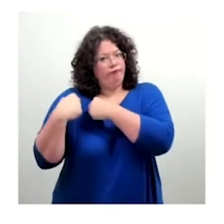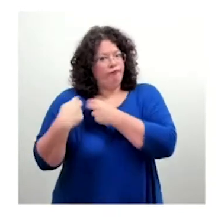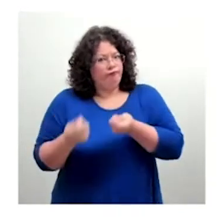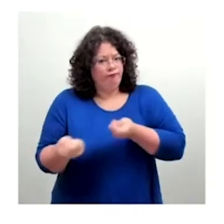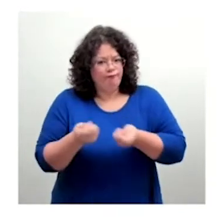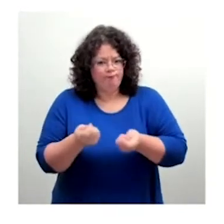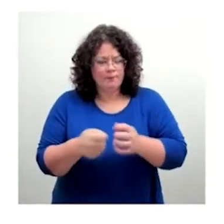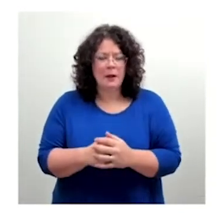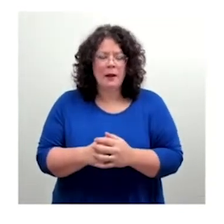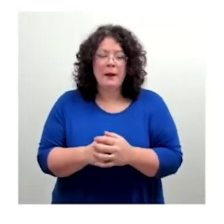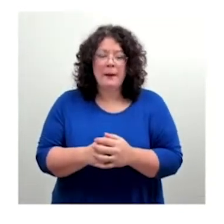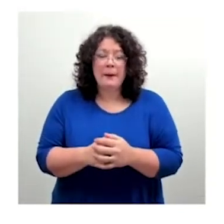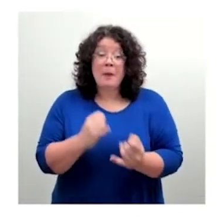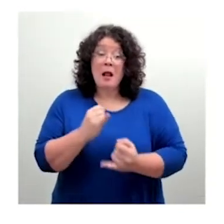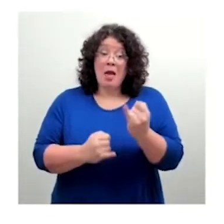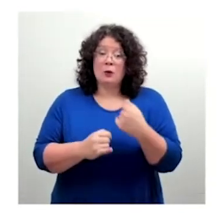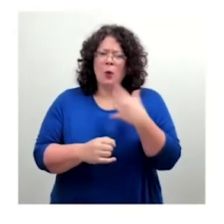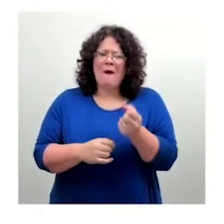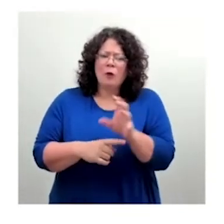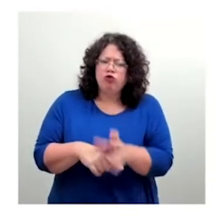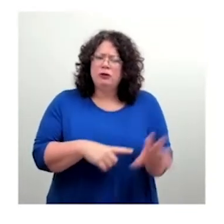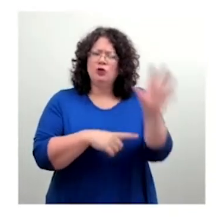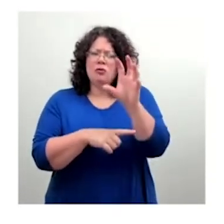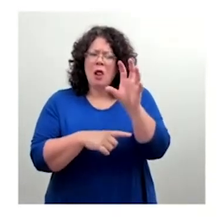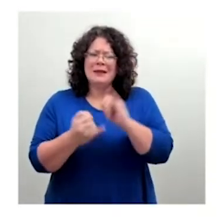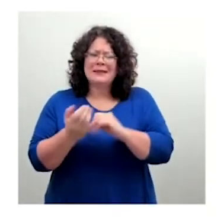and what matters most for people.